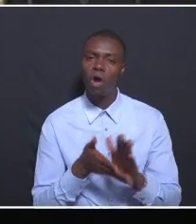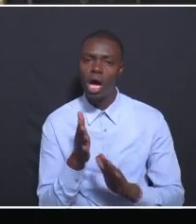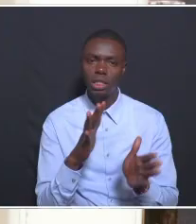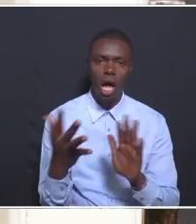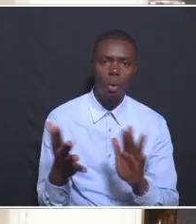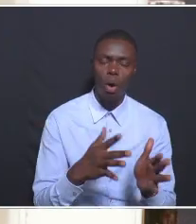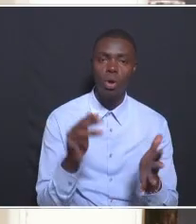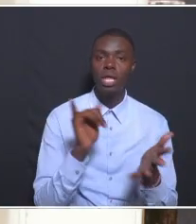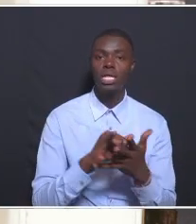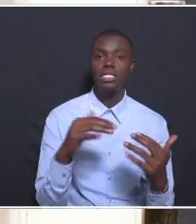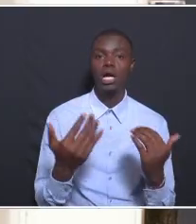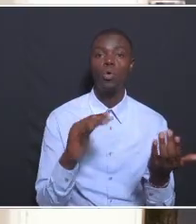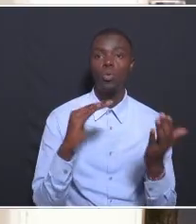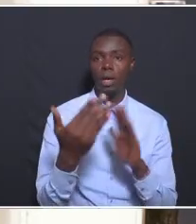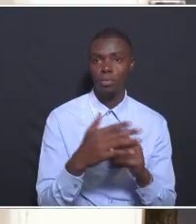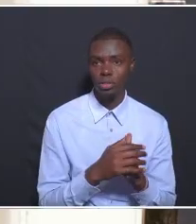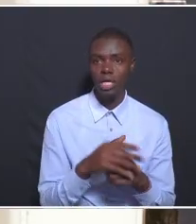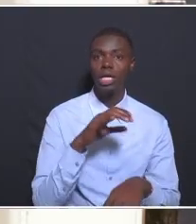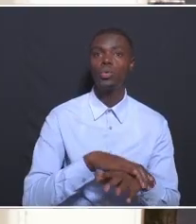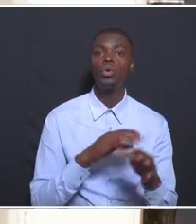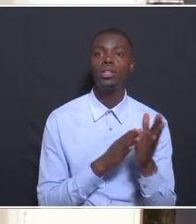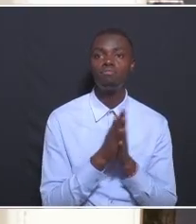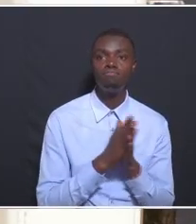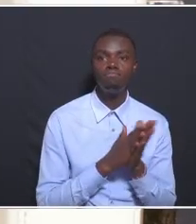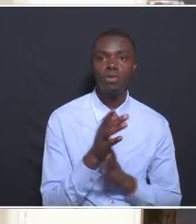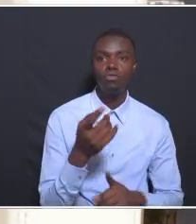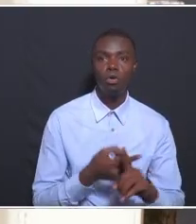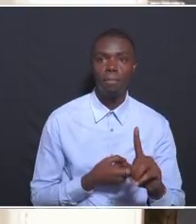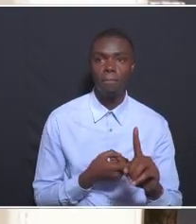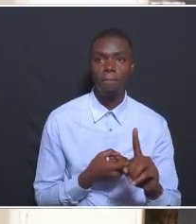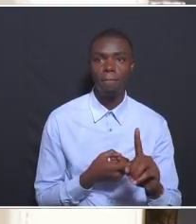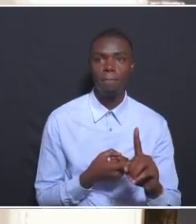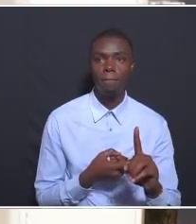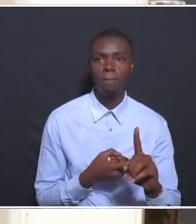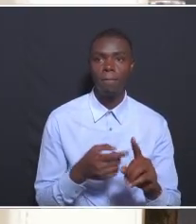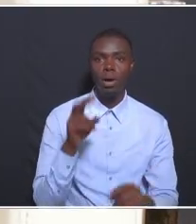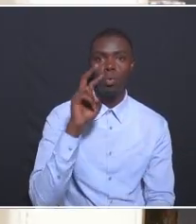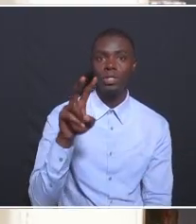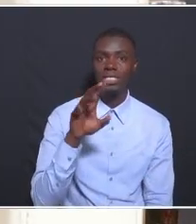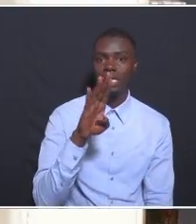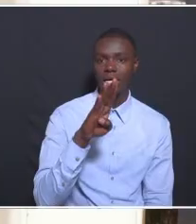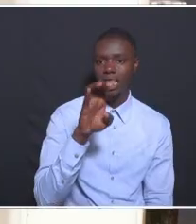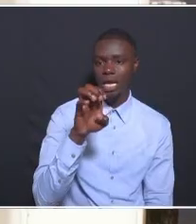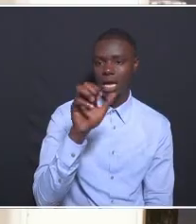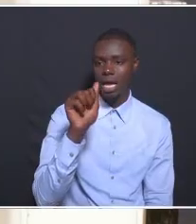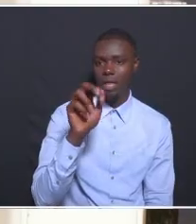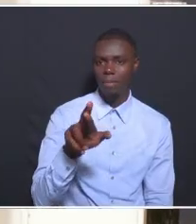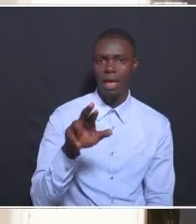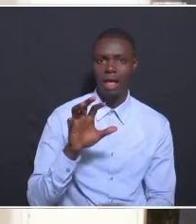and we got the inspiration from The Bear. If you've watched The Bear,